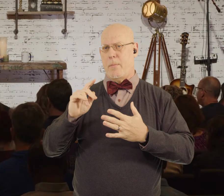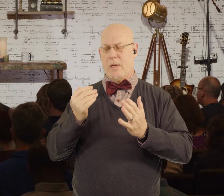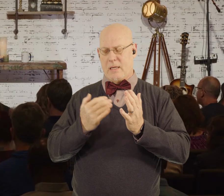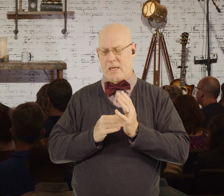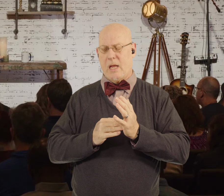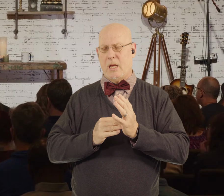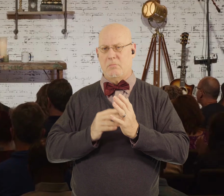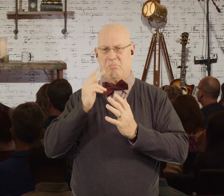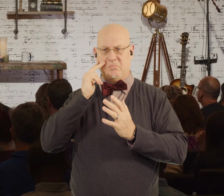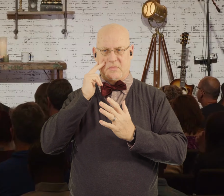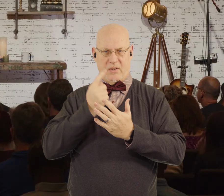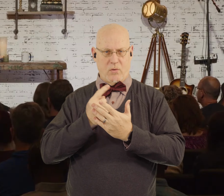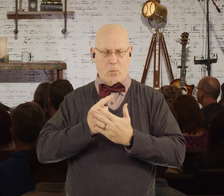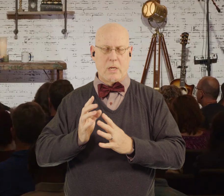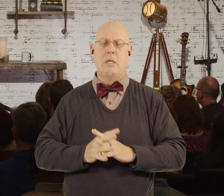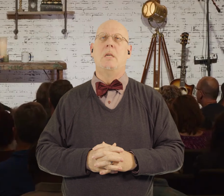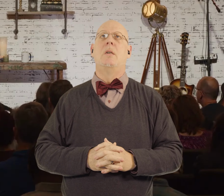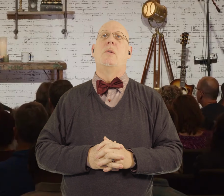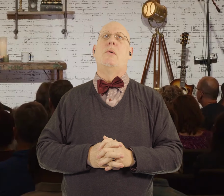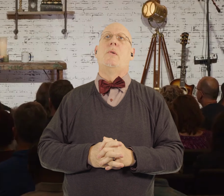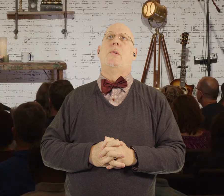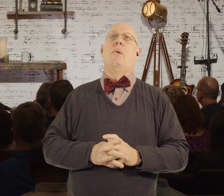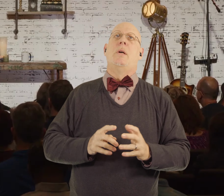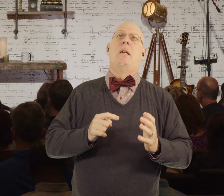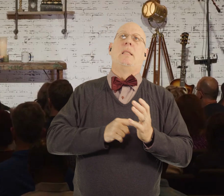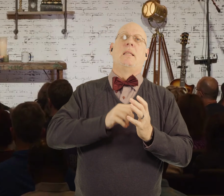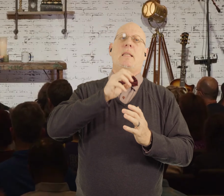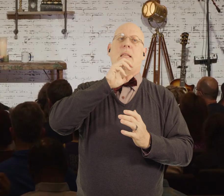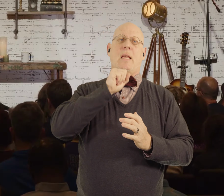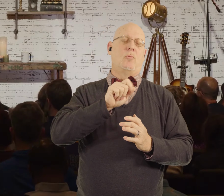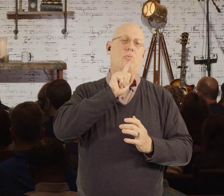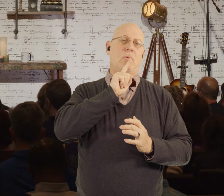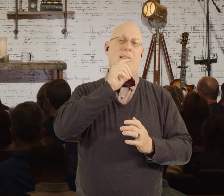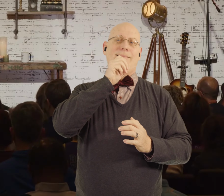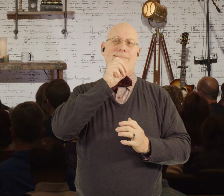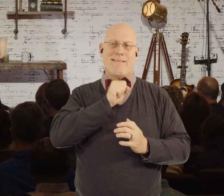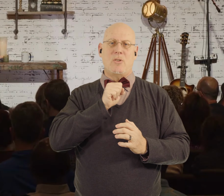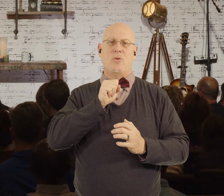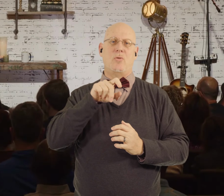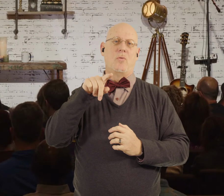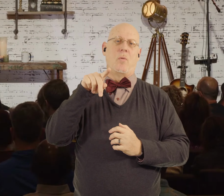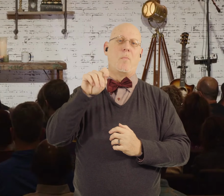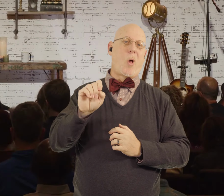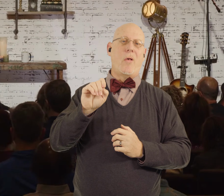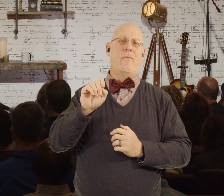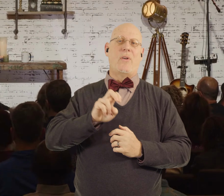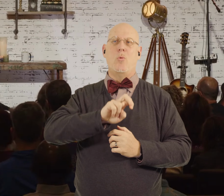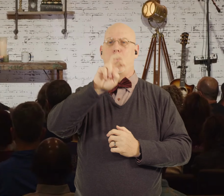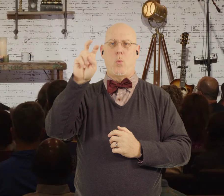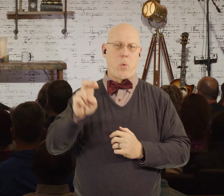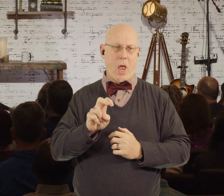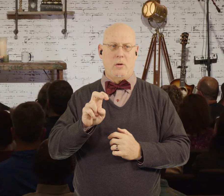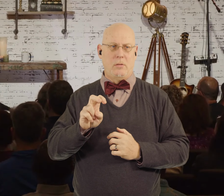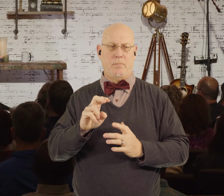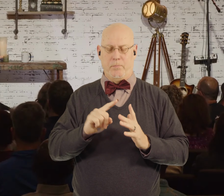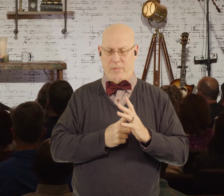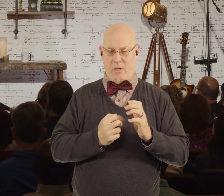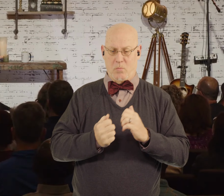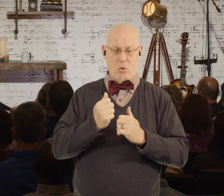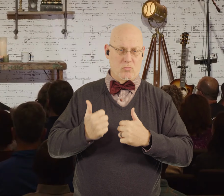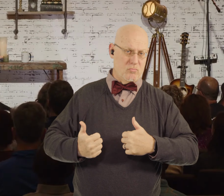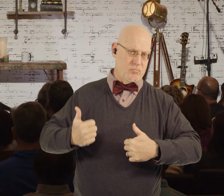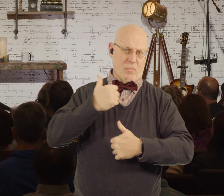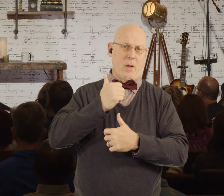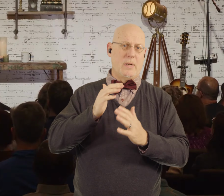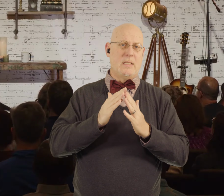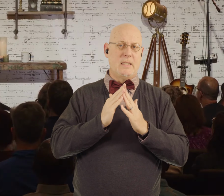So I'll throw up the map again. We've visited it pretty much every week. But this is the ancient, literally the ancient postal routes beginning there